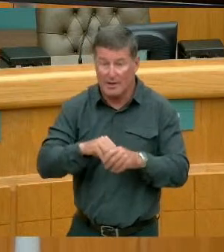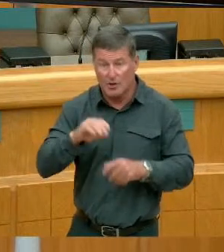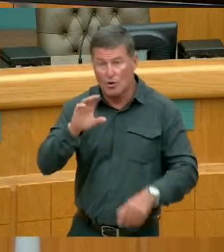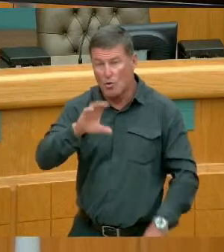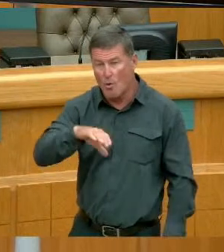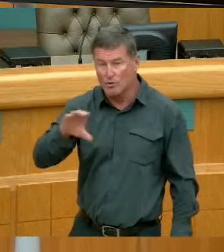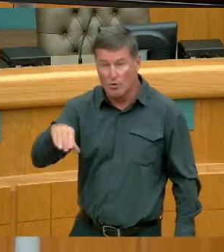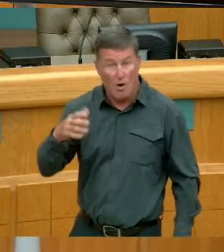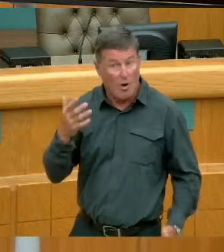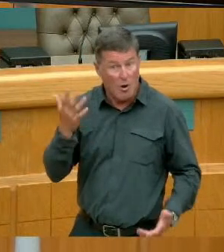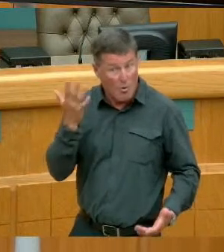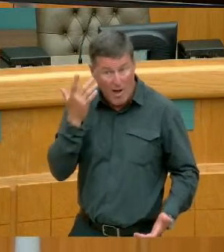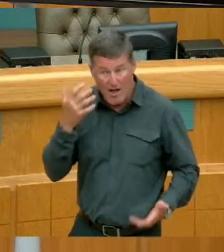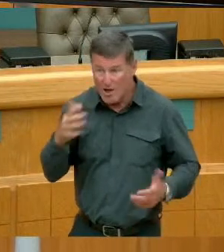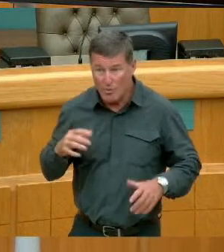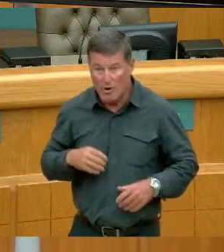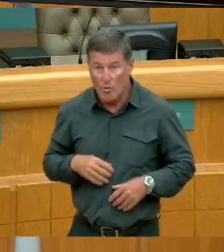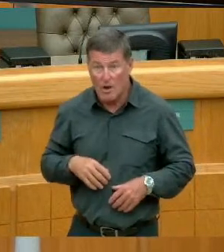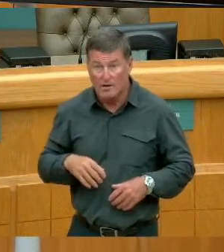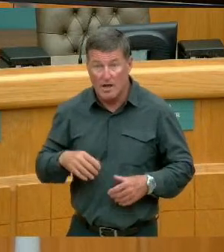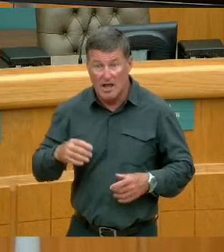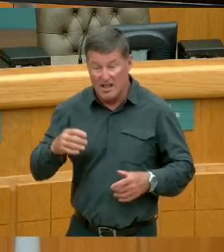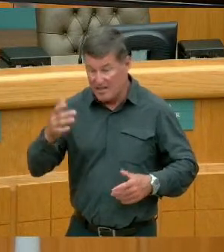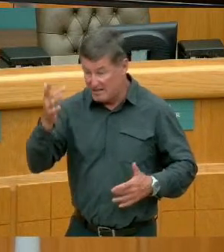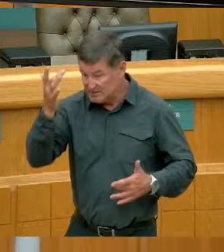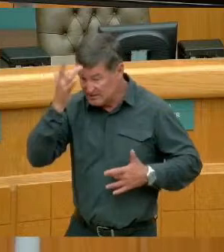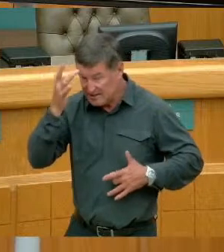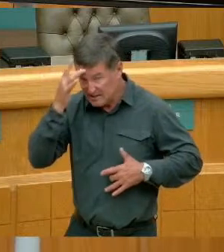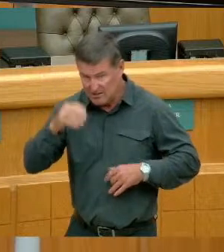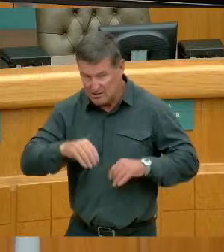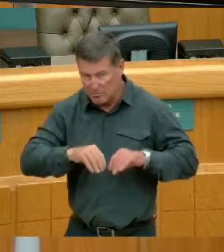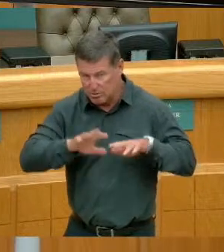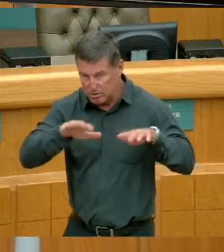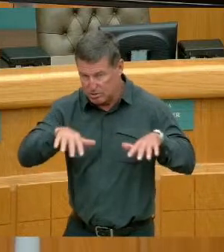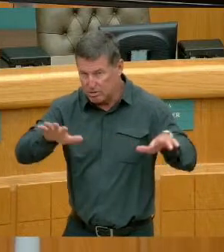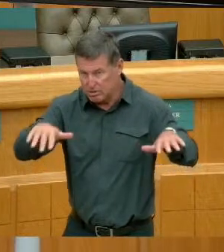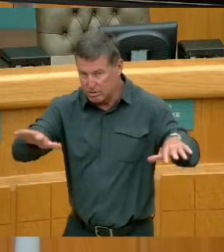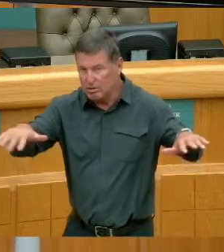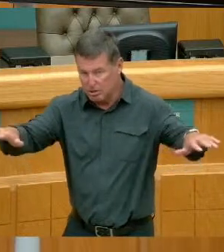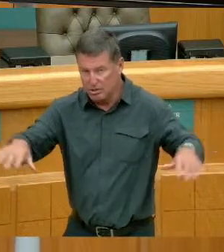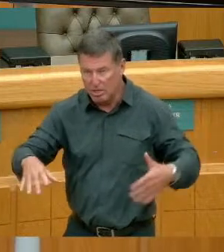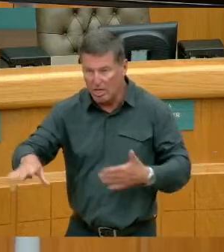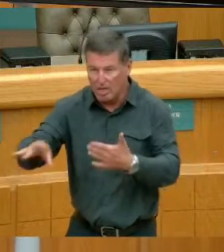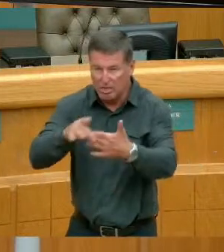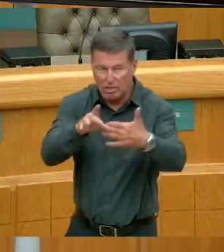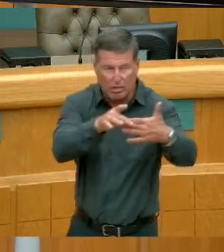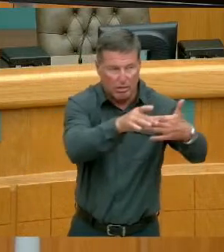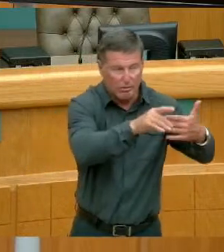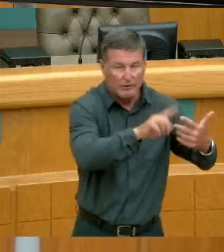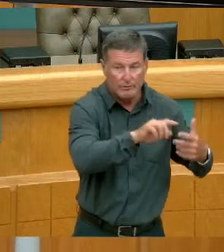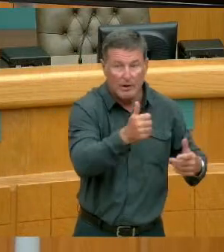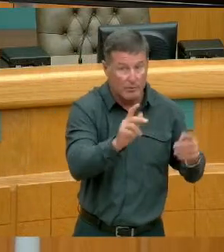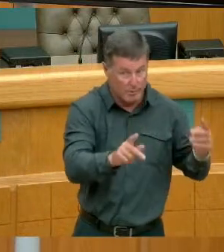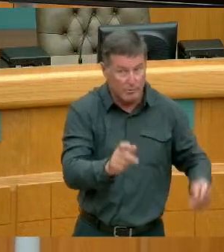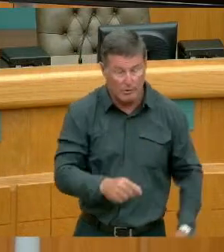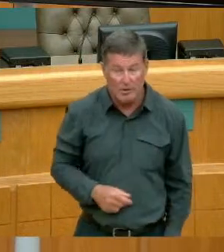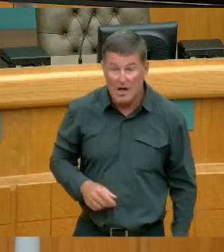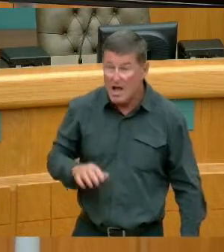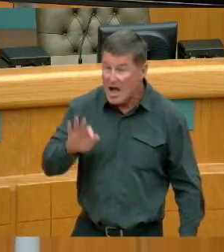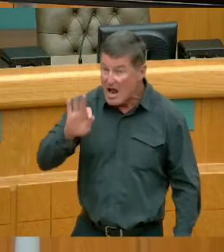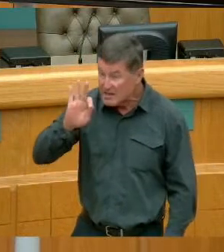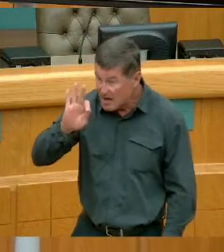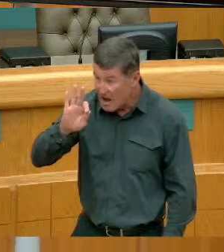so as not to spread the virus. So that includes about 90% of all the cases are still active in our